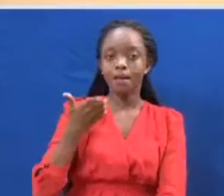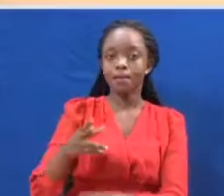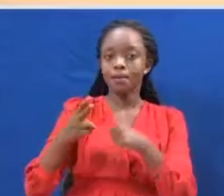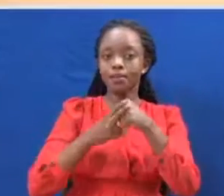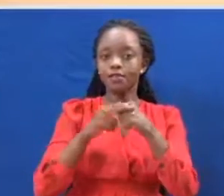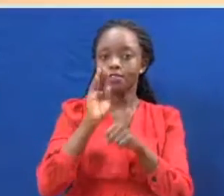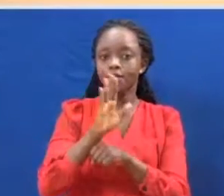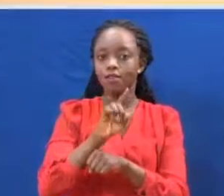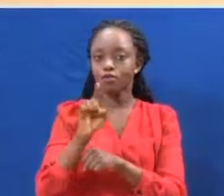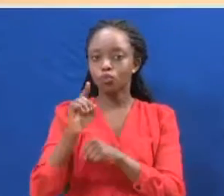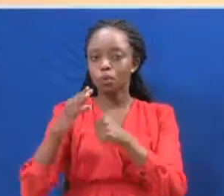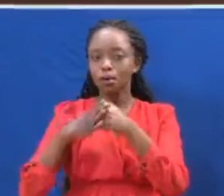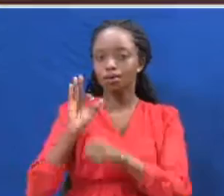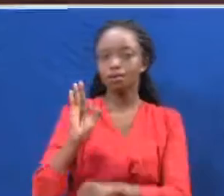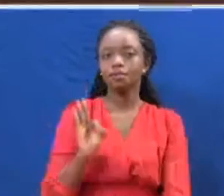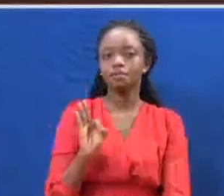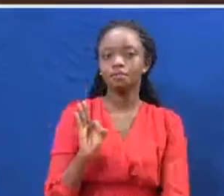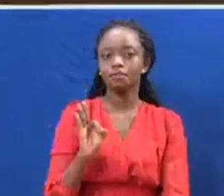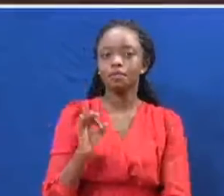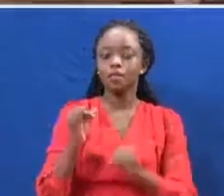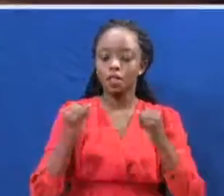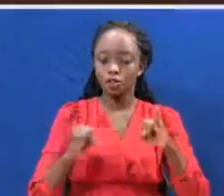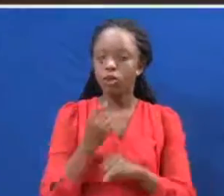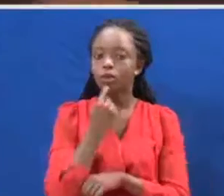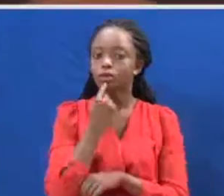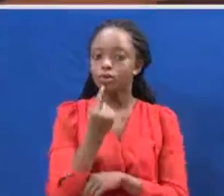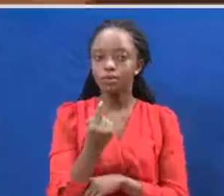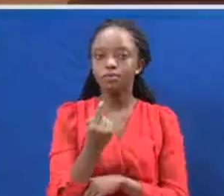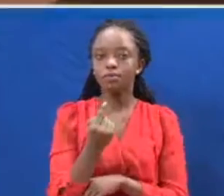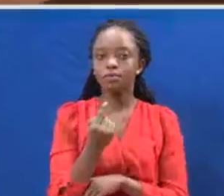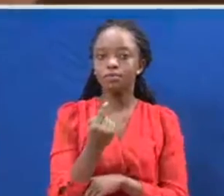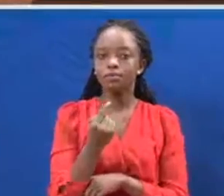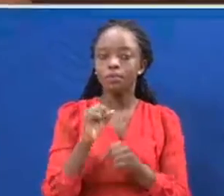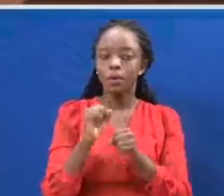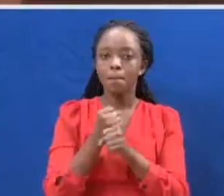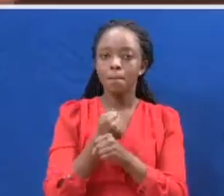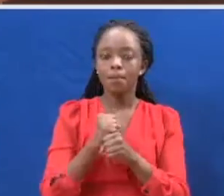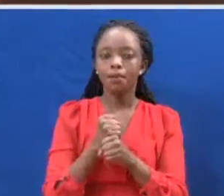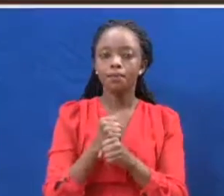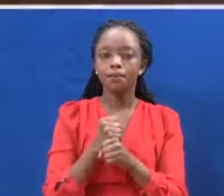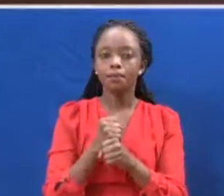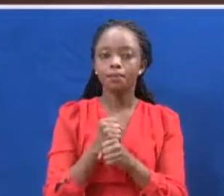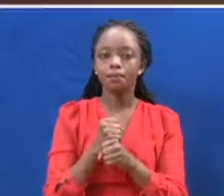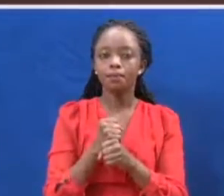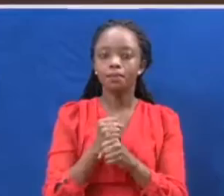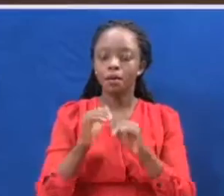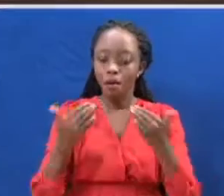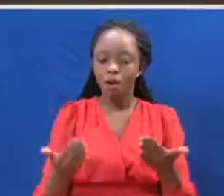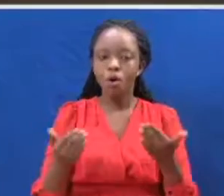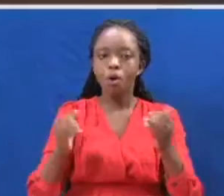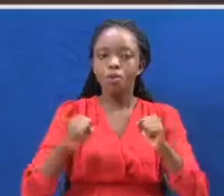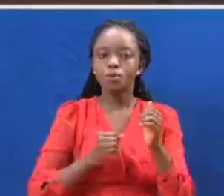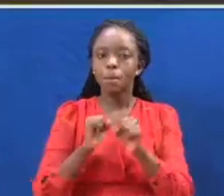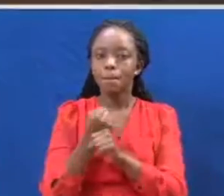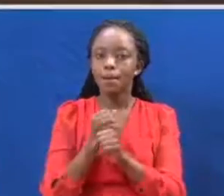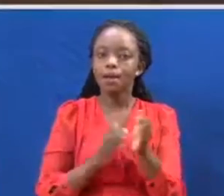to 93. So we try to tell them that you try to make it interesting. How can you make it interesting?